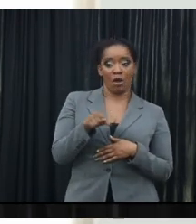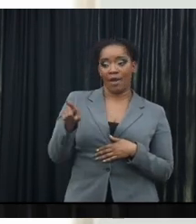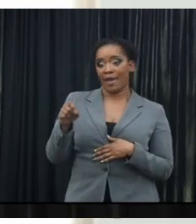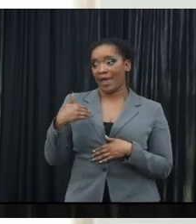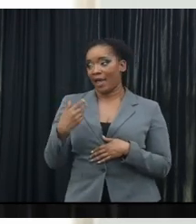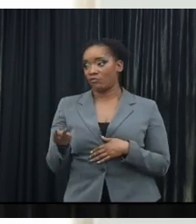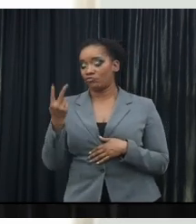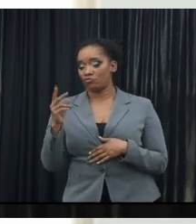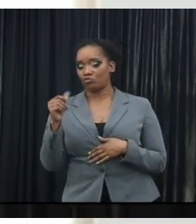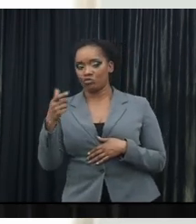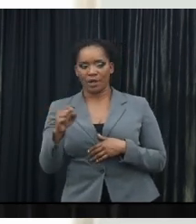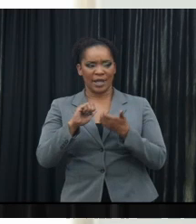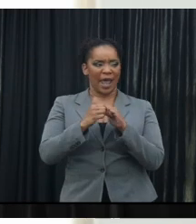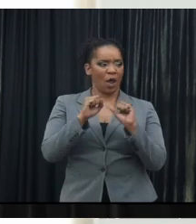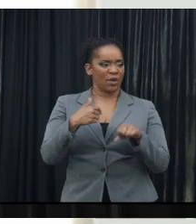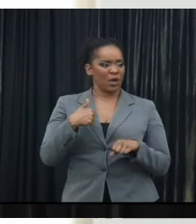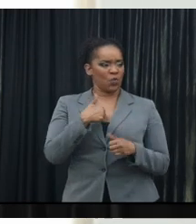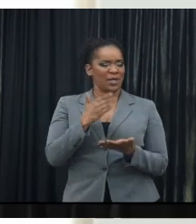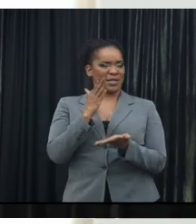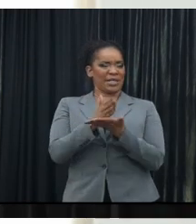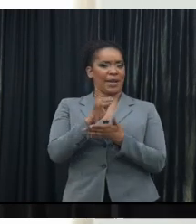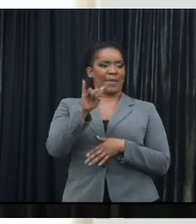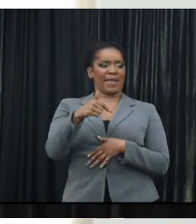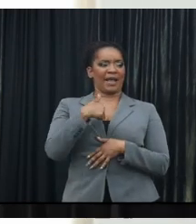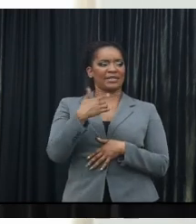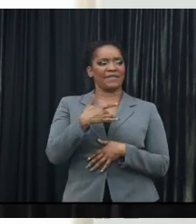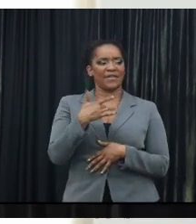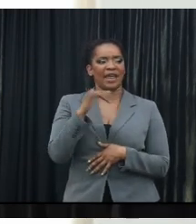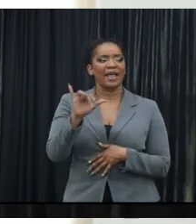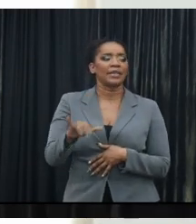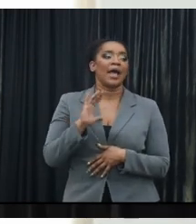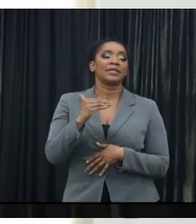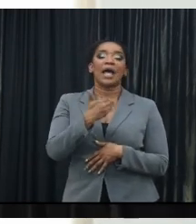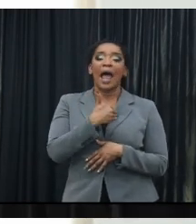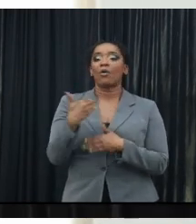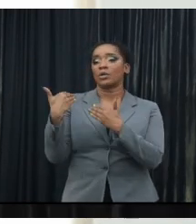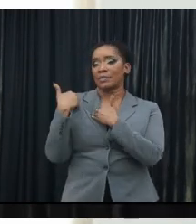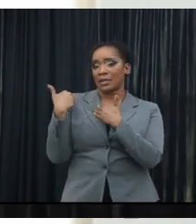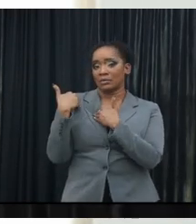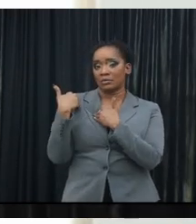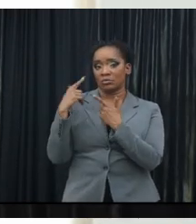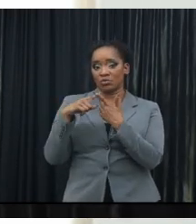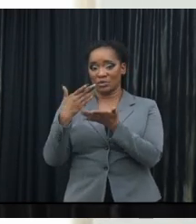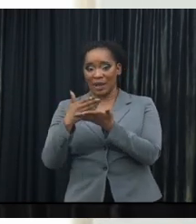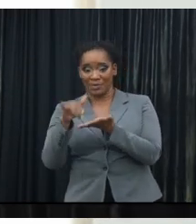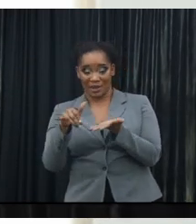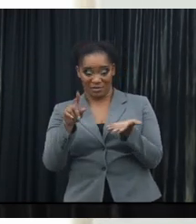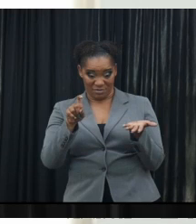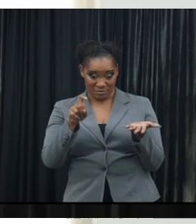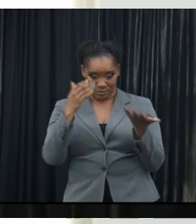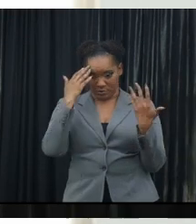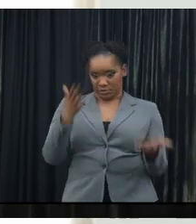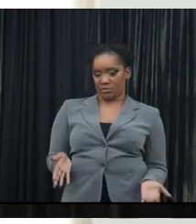know, how can we stop that? Because I feel like that is also our responsibility to stop that. Whether it actually is or not, I don't really know that.